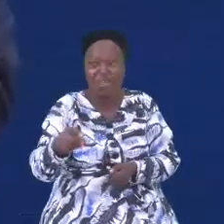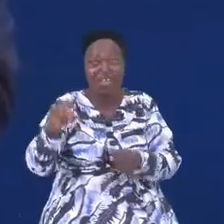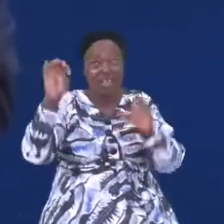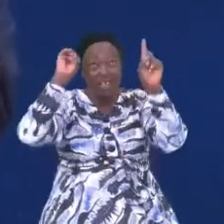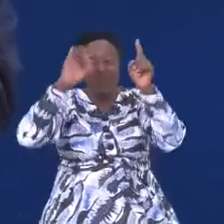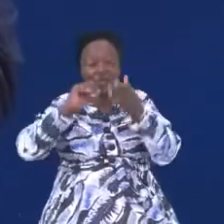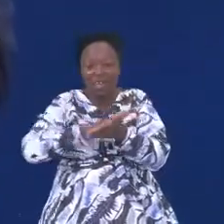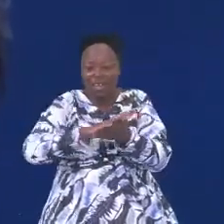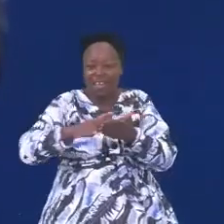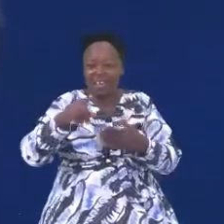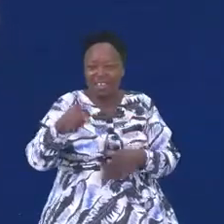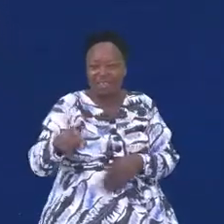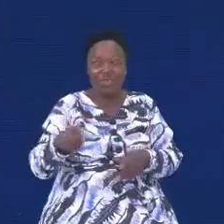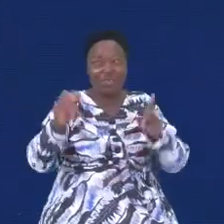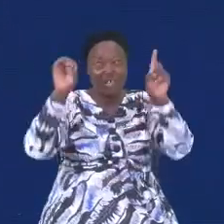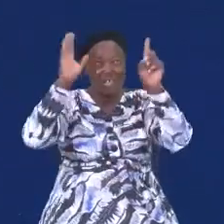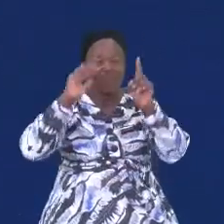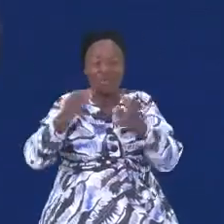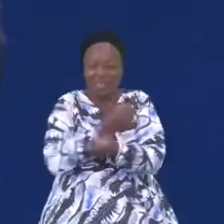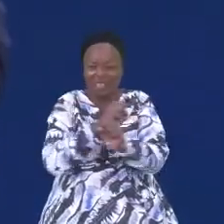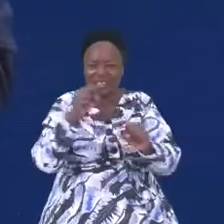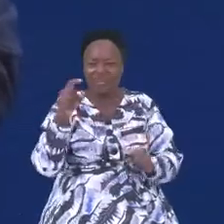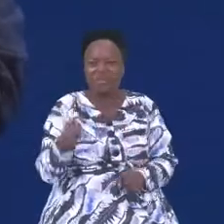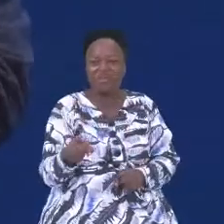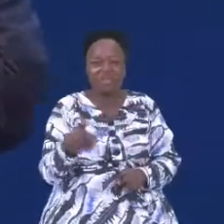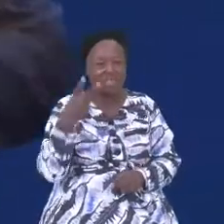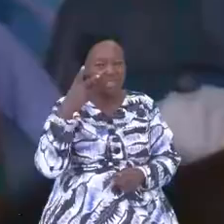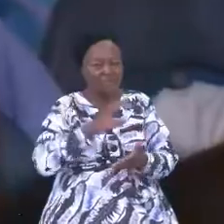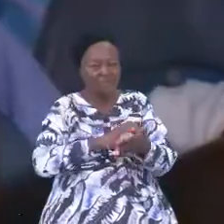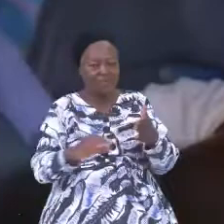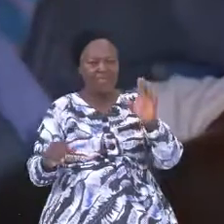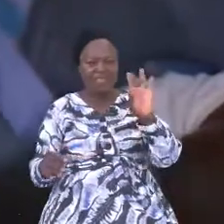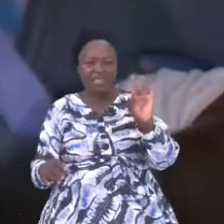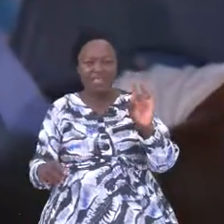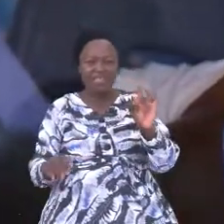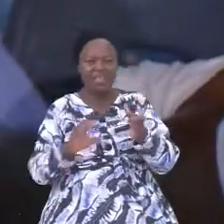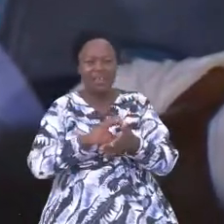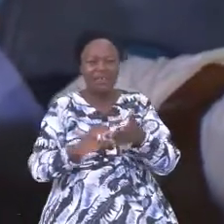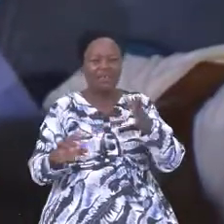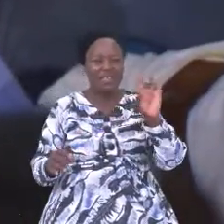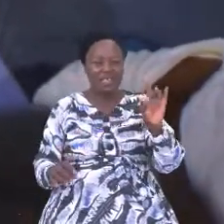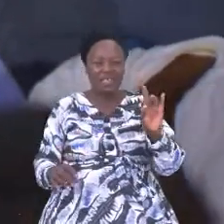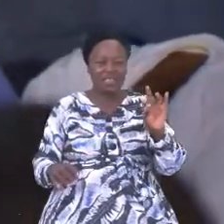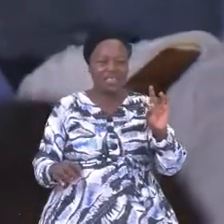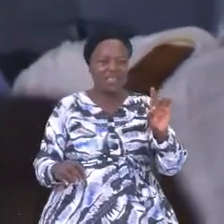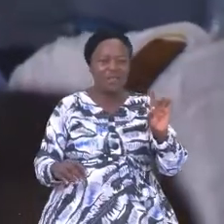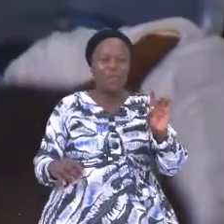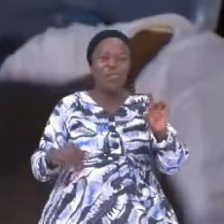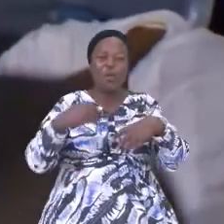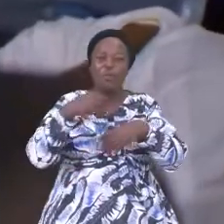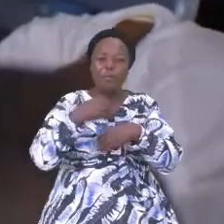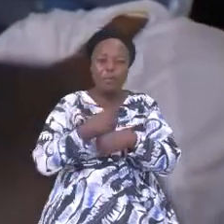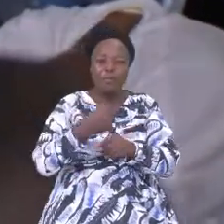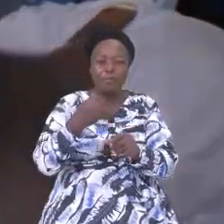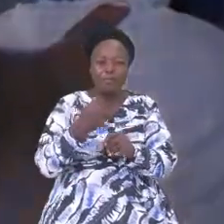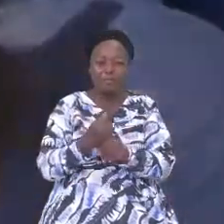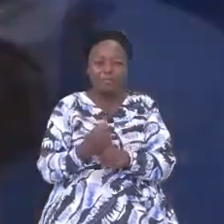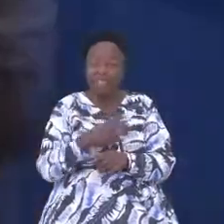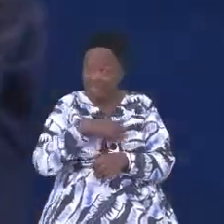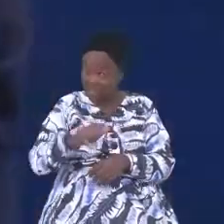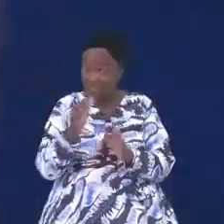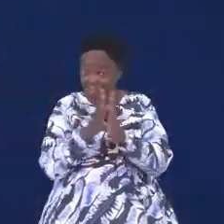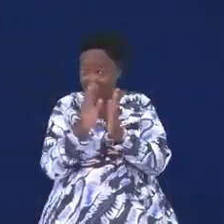cleanse you. It will save you. Look at verse 8. In verse 8, he tells us he's still